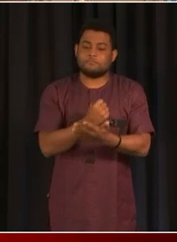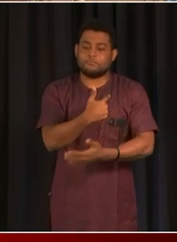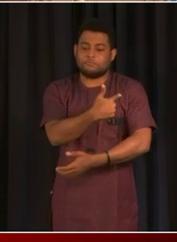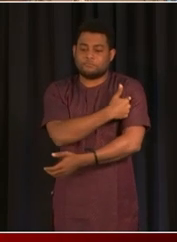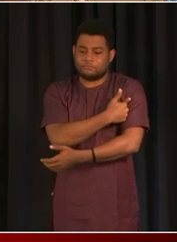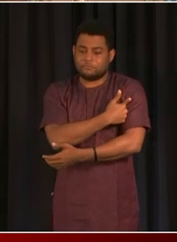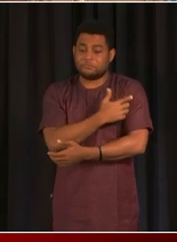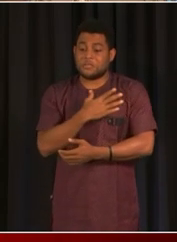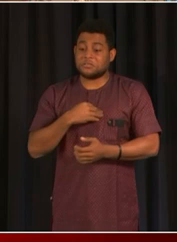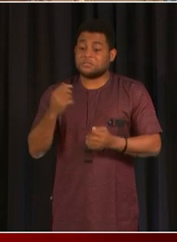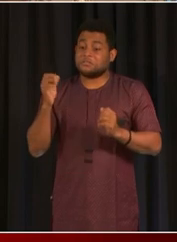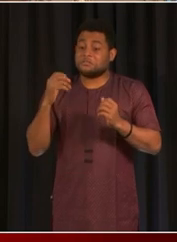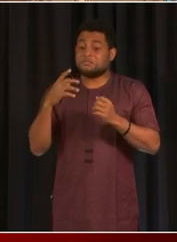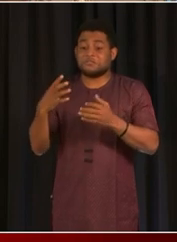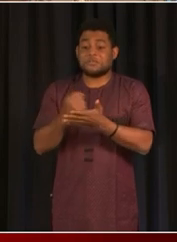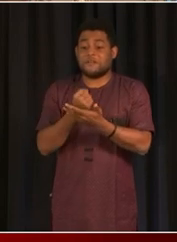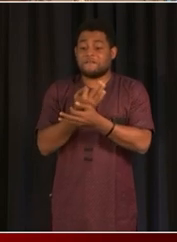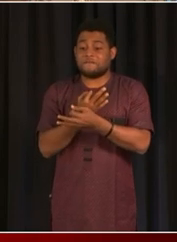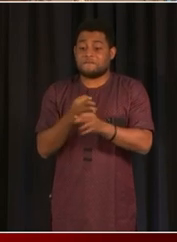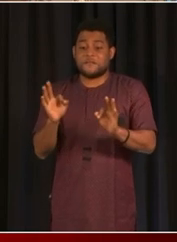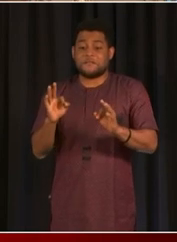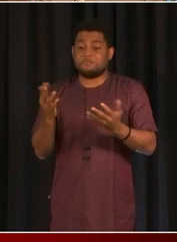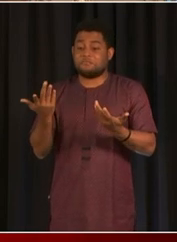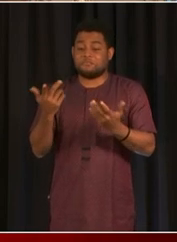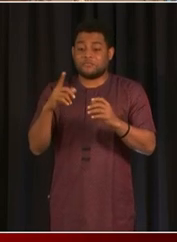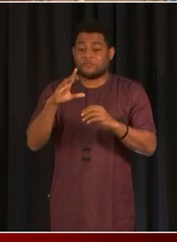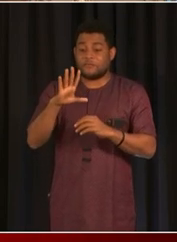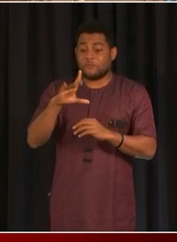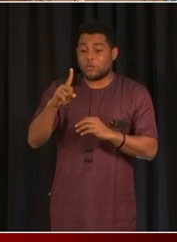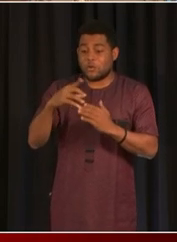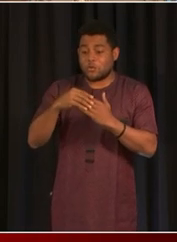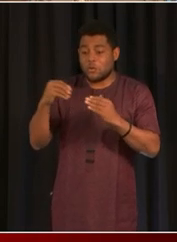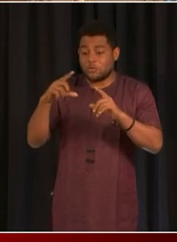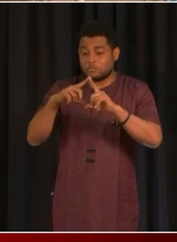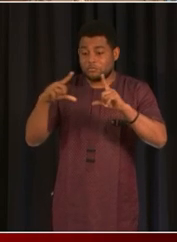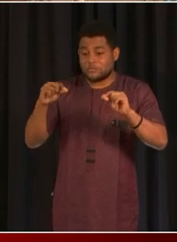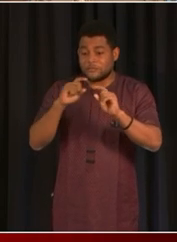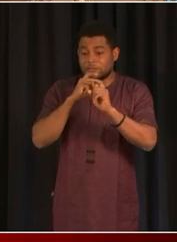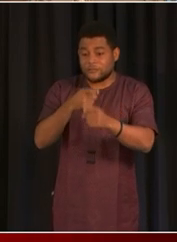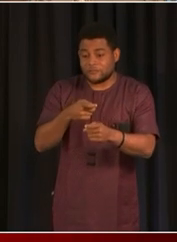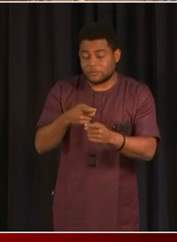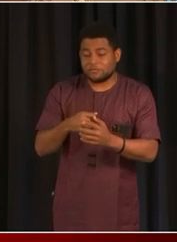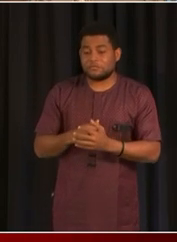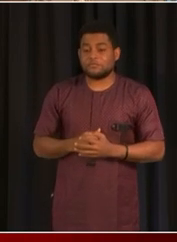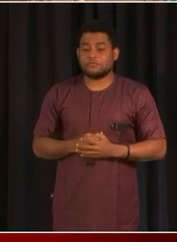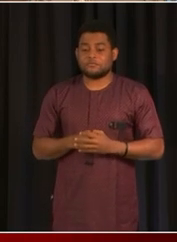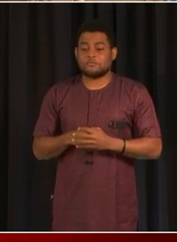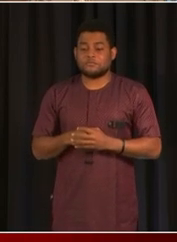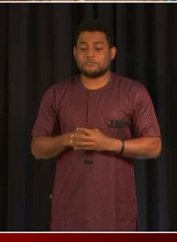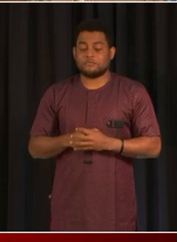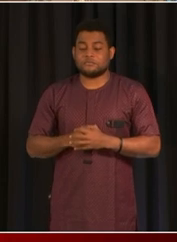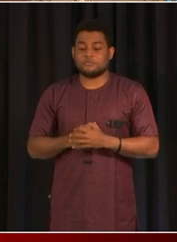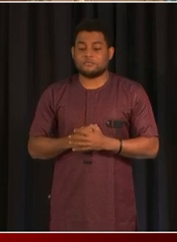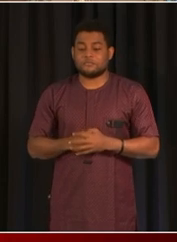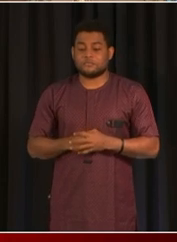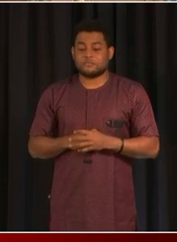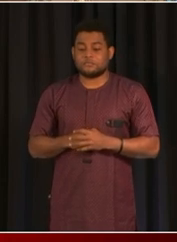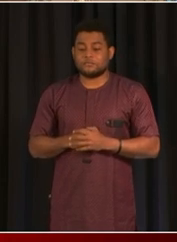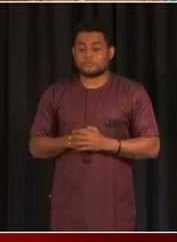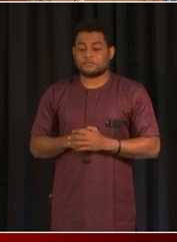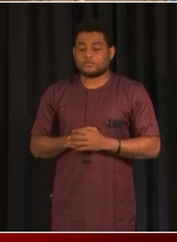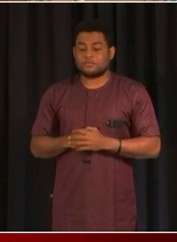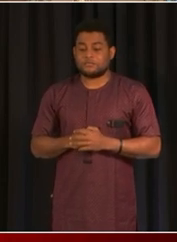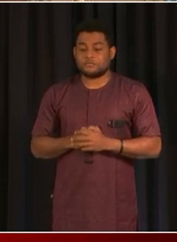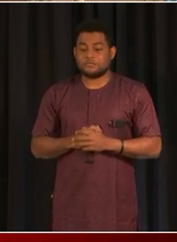and receive a $51 gift card. So in their prize locations,